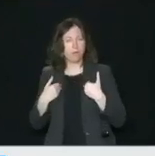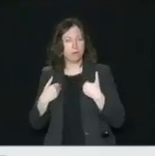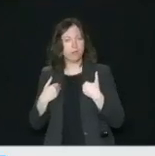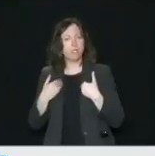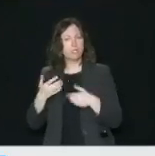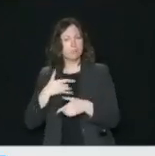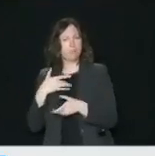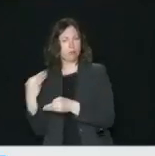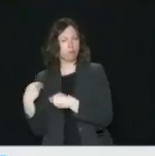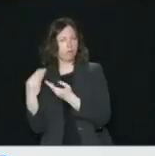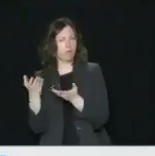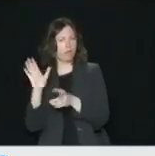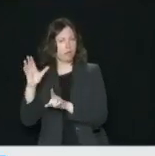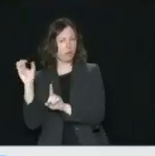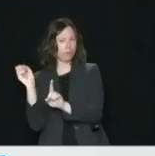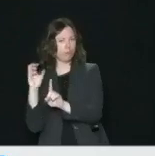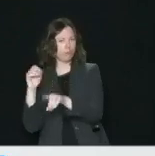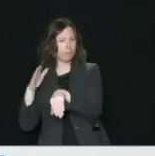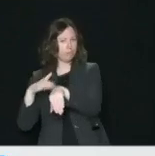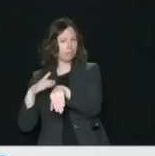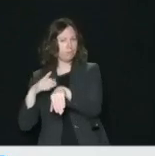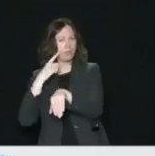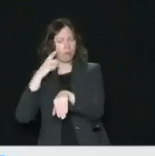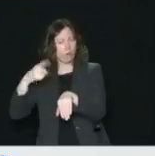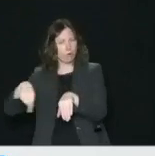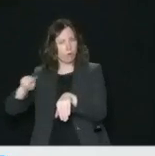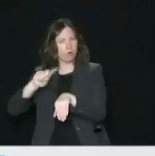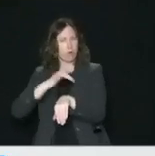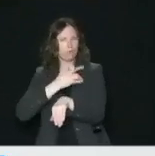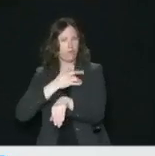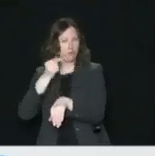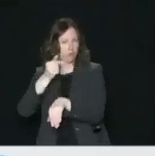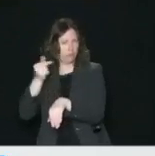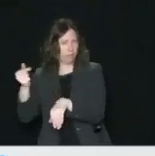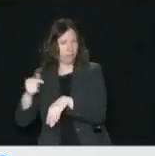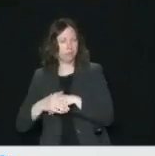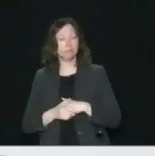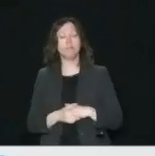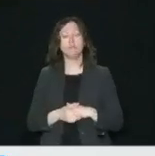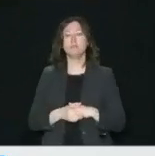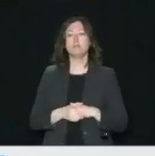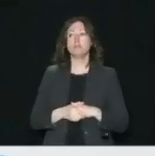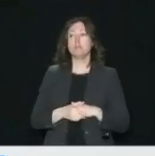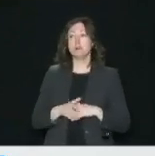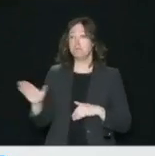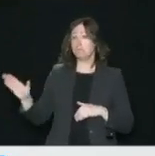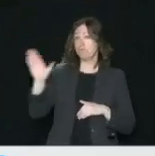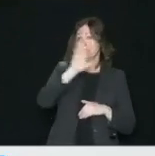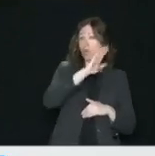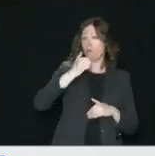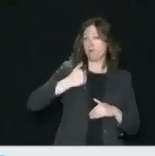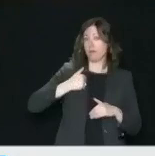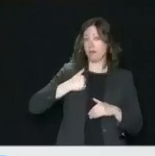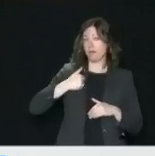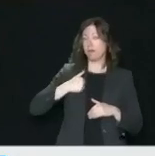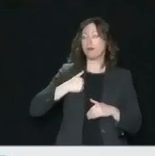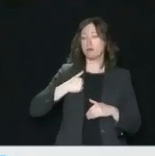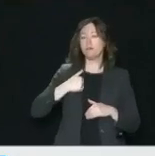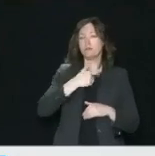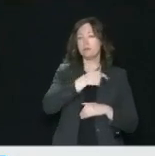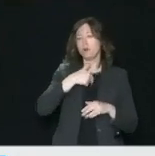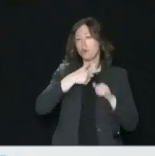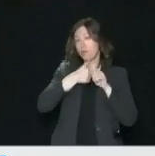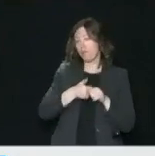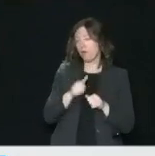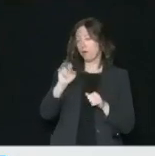provides another way to access online resources and to measure and monitor aspects